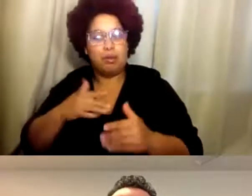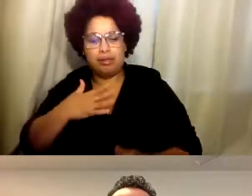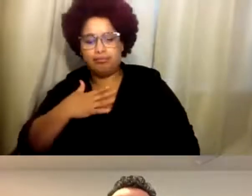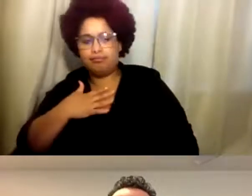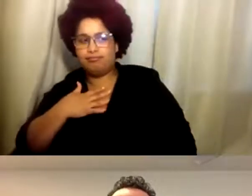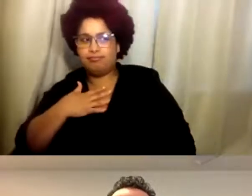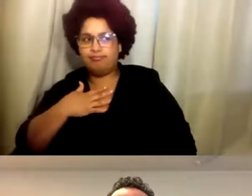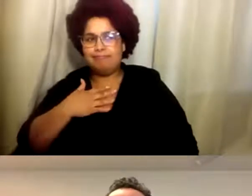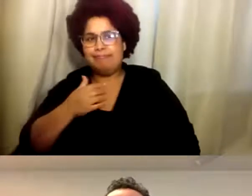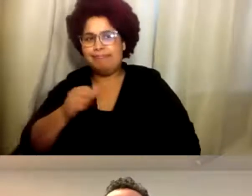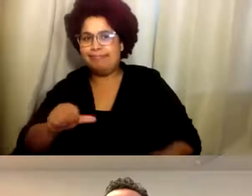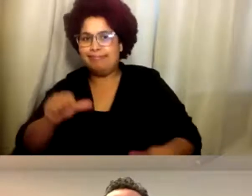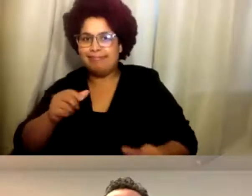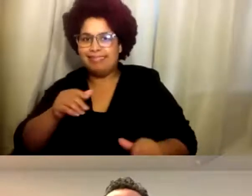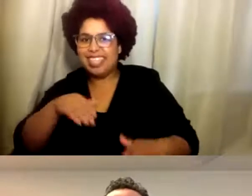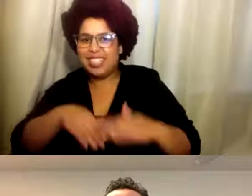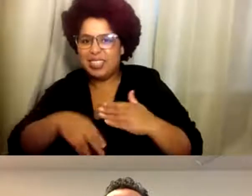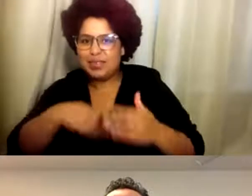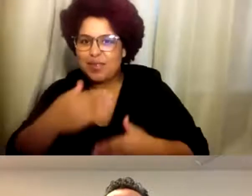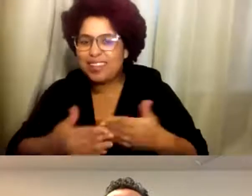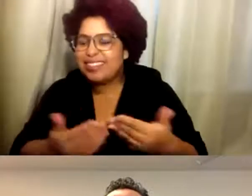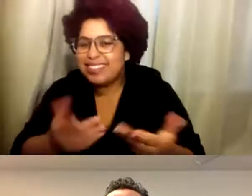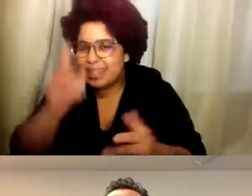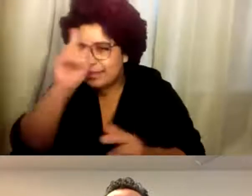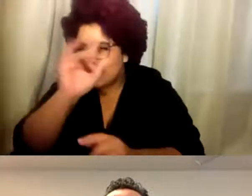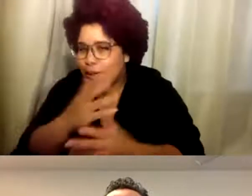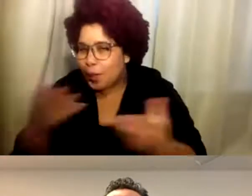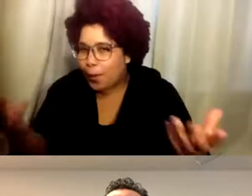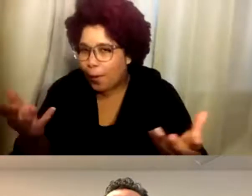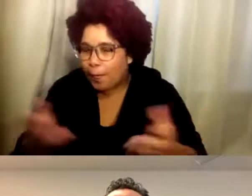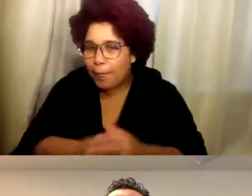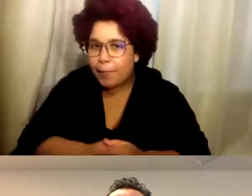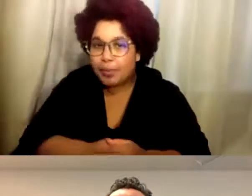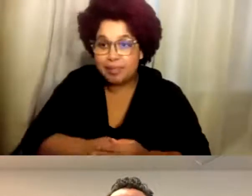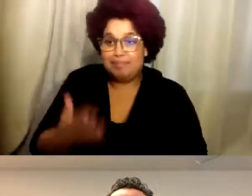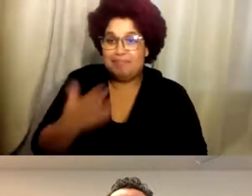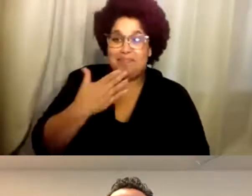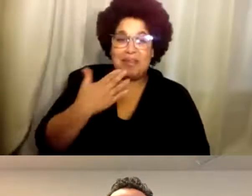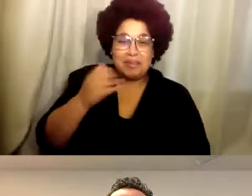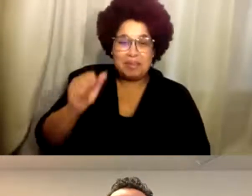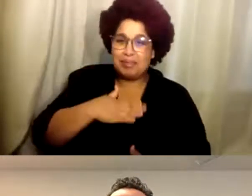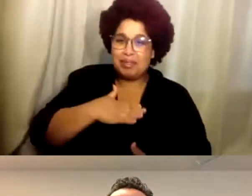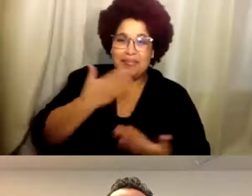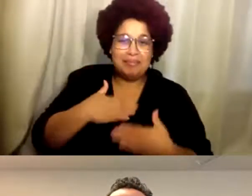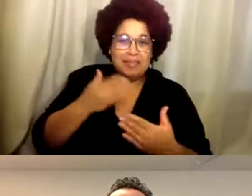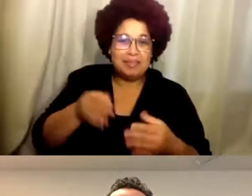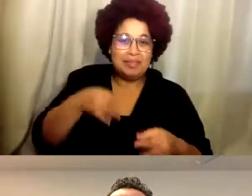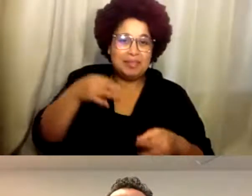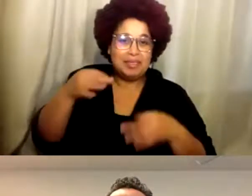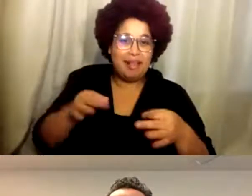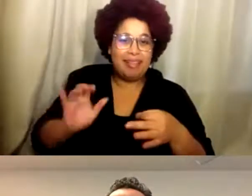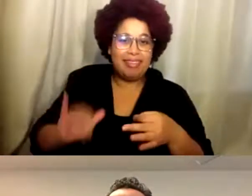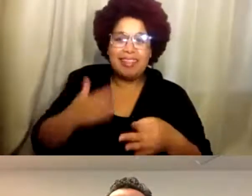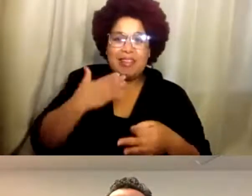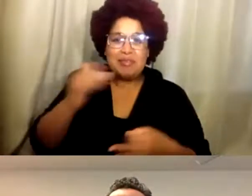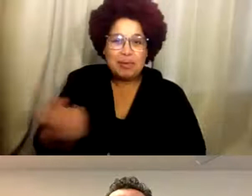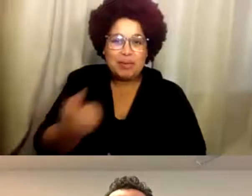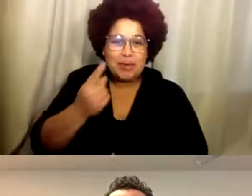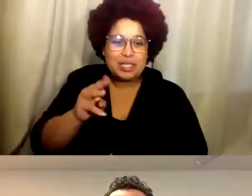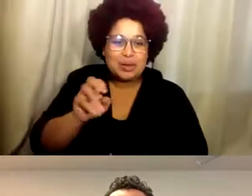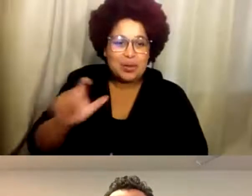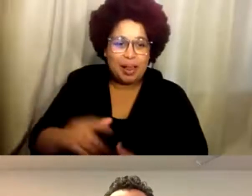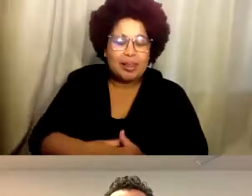in to that process? Yes, I'd be glad to. Thank you for that question, Will.